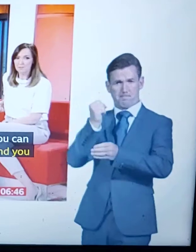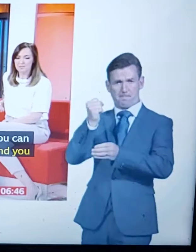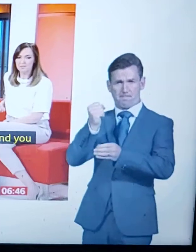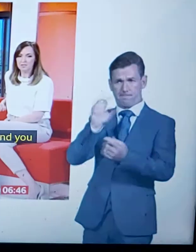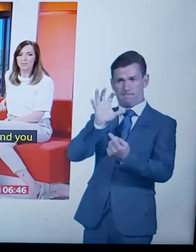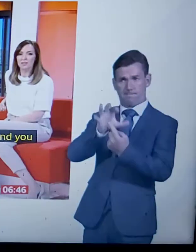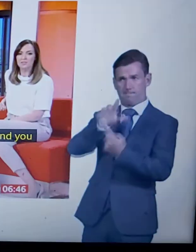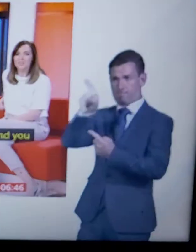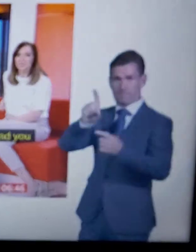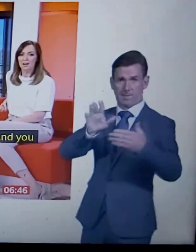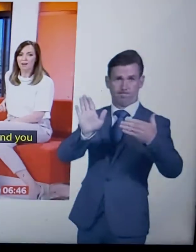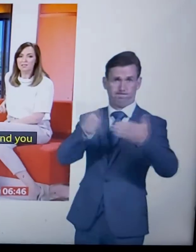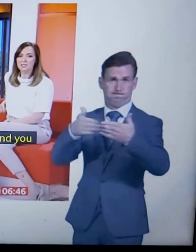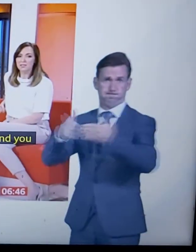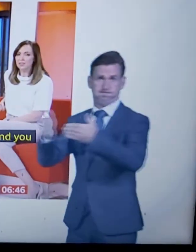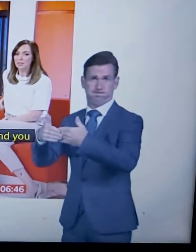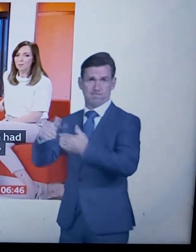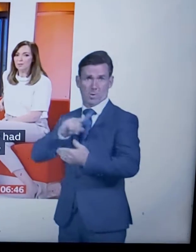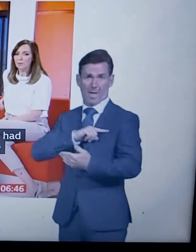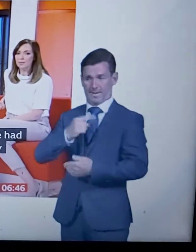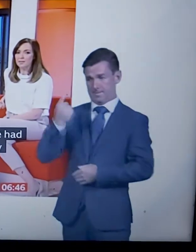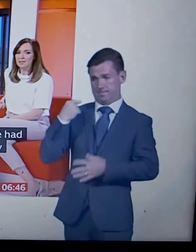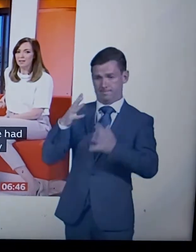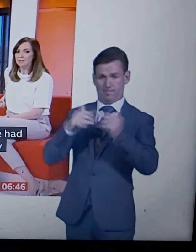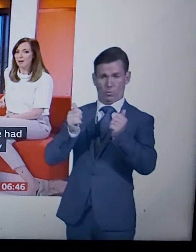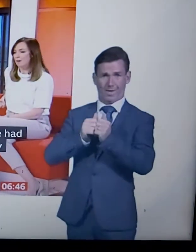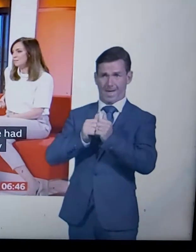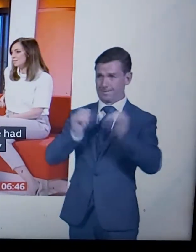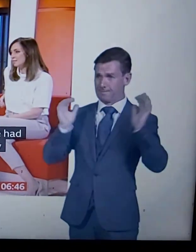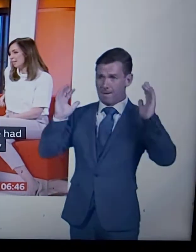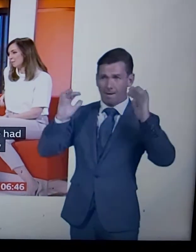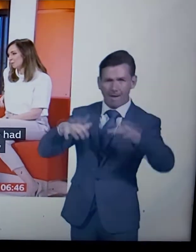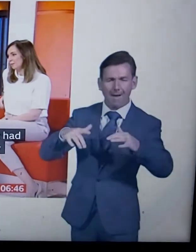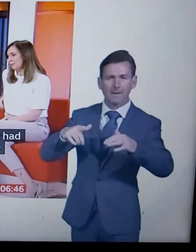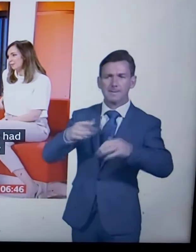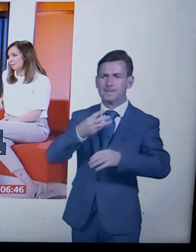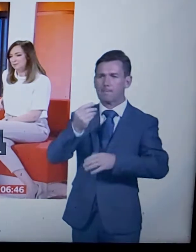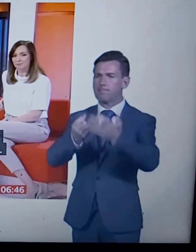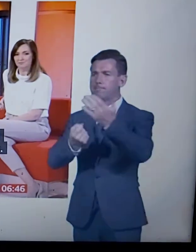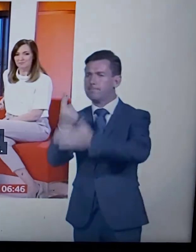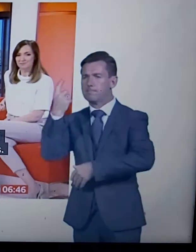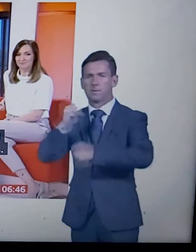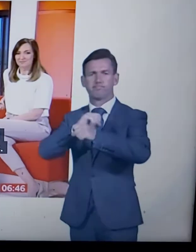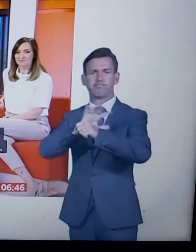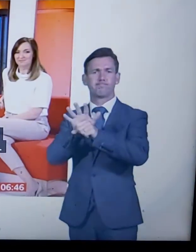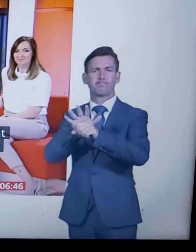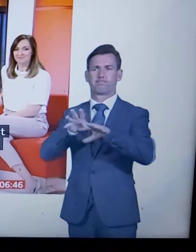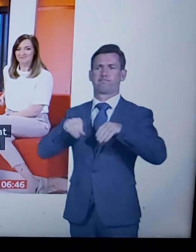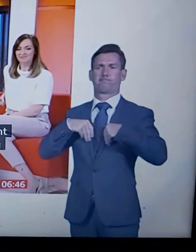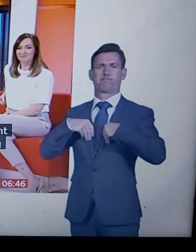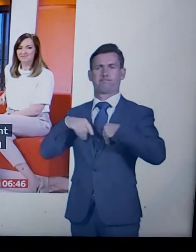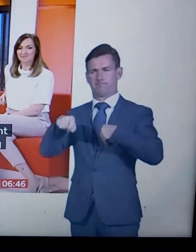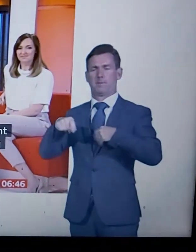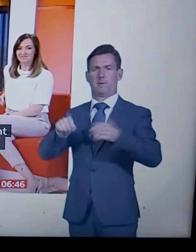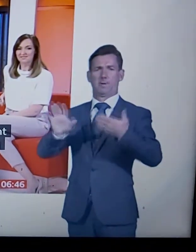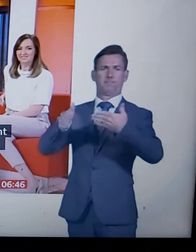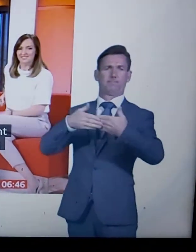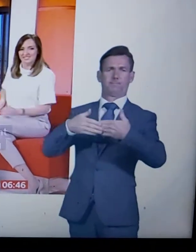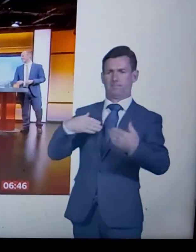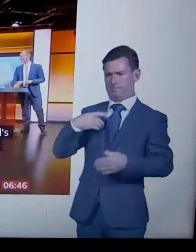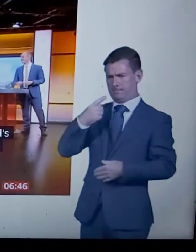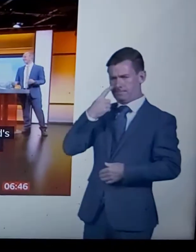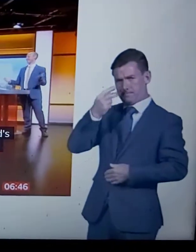Many bars and restaurant owners are still looking at whether the weekend sales are sustainable. Sean was at a pub yesterday and today, delighted to say, he's